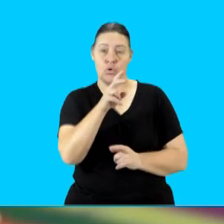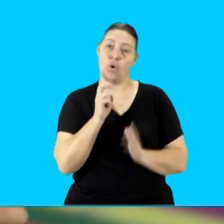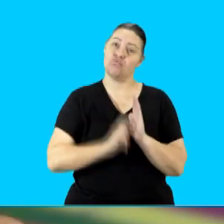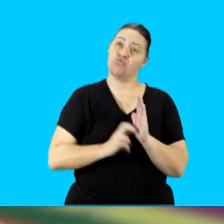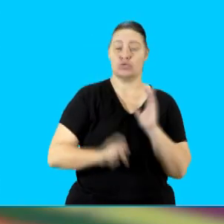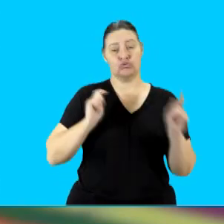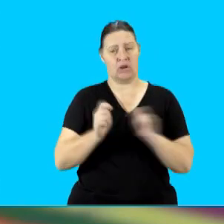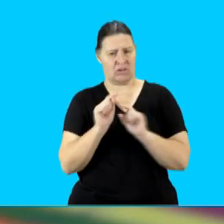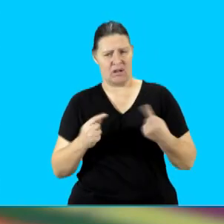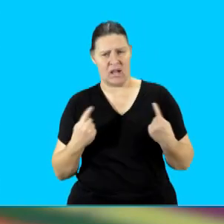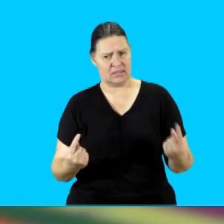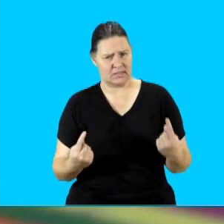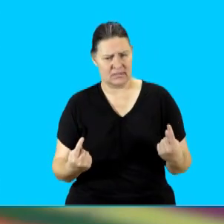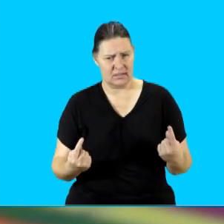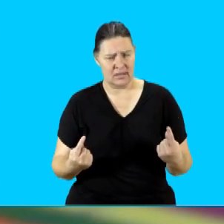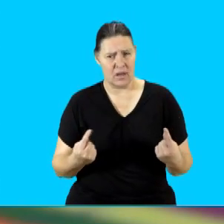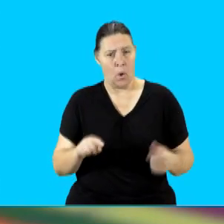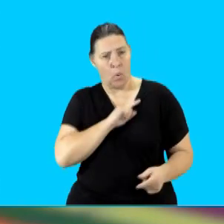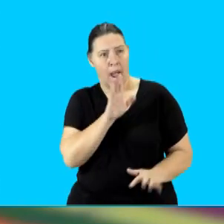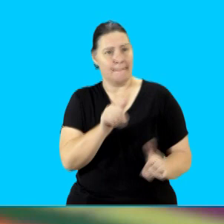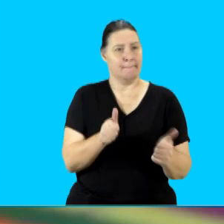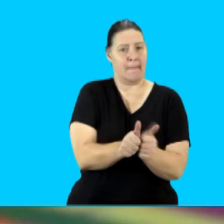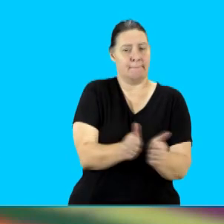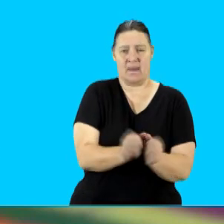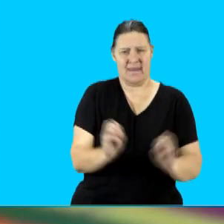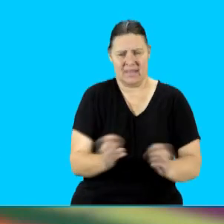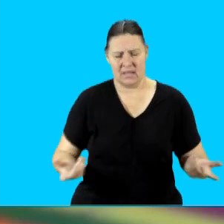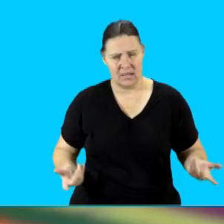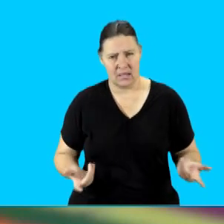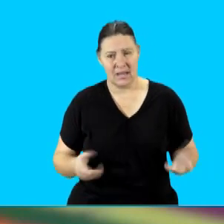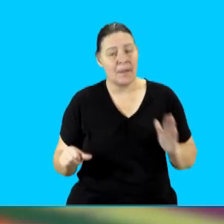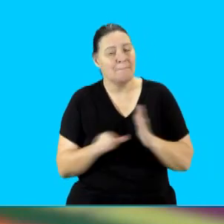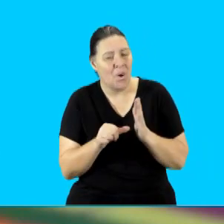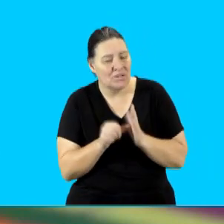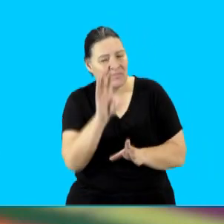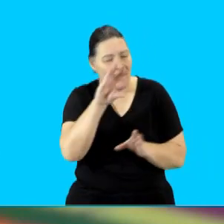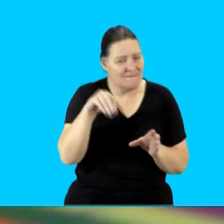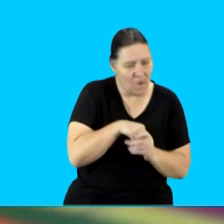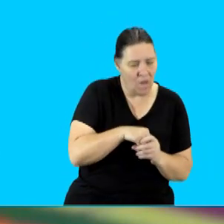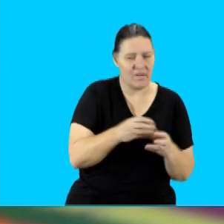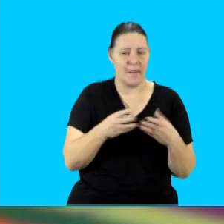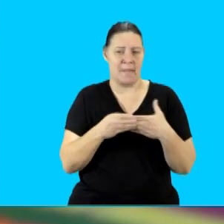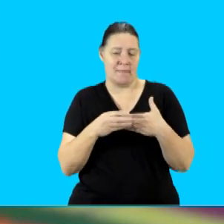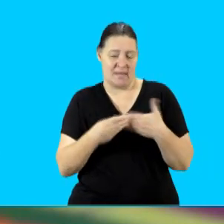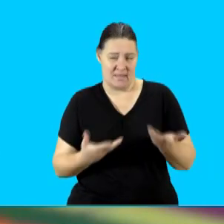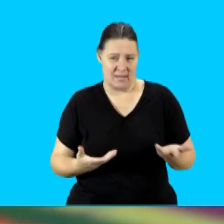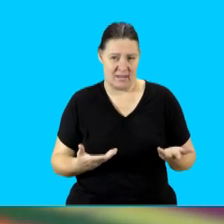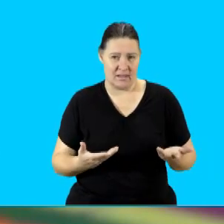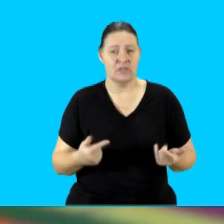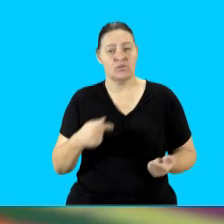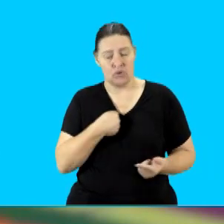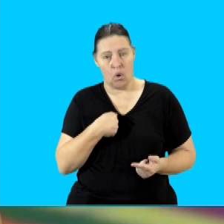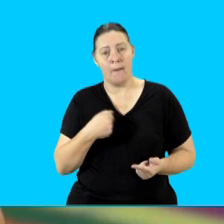the regulations that are being made by the regulator if you are not a member. So it's very important that you become part. You have a membership so that